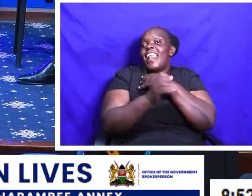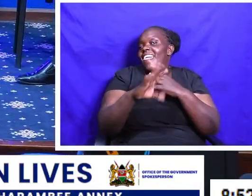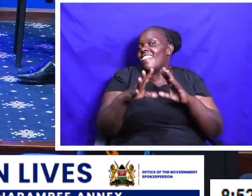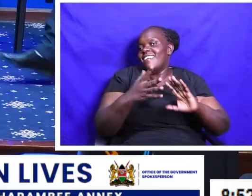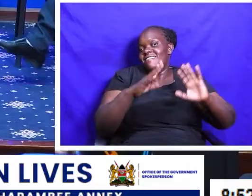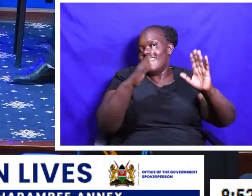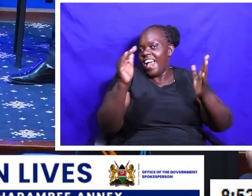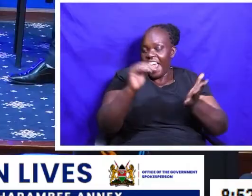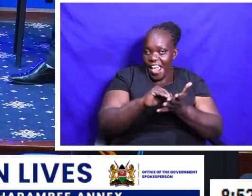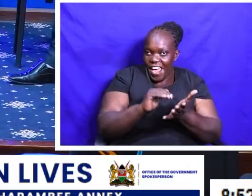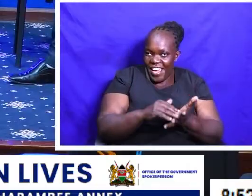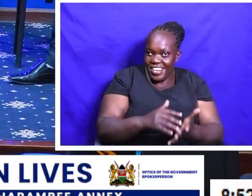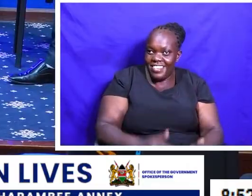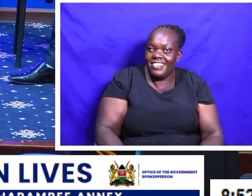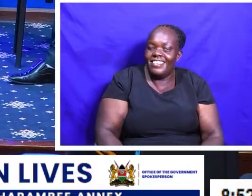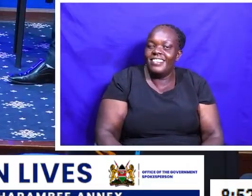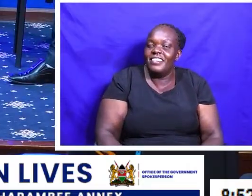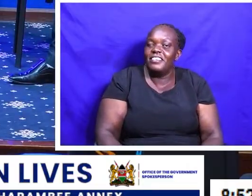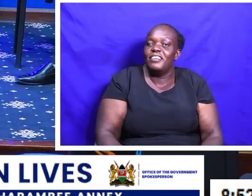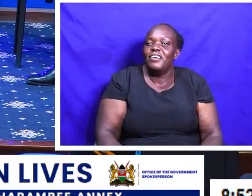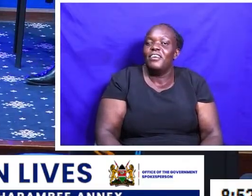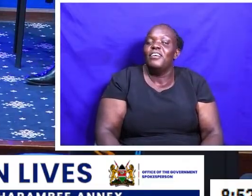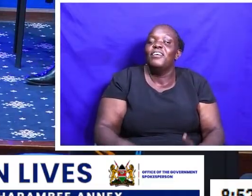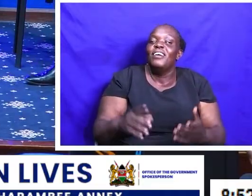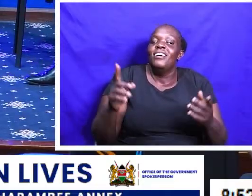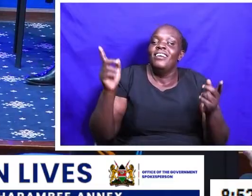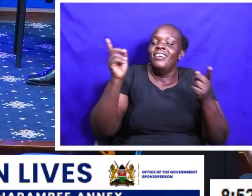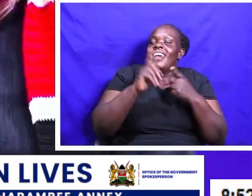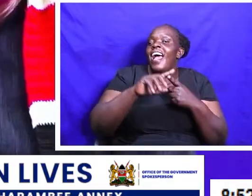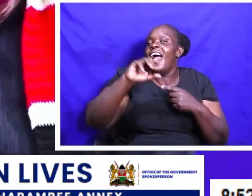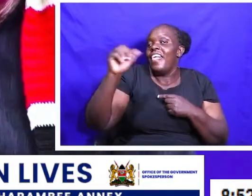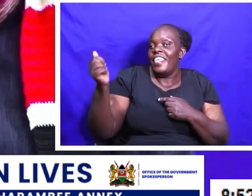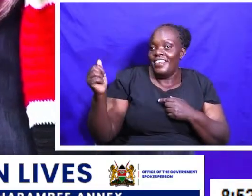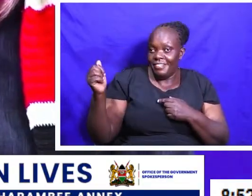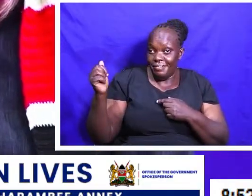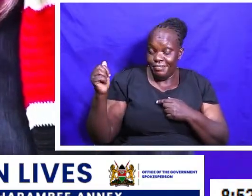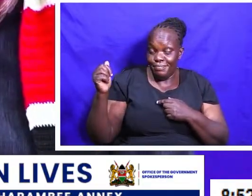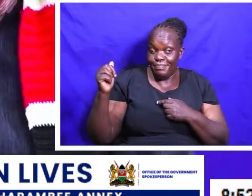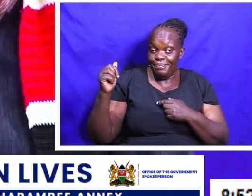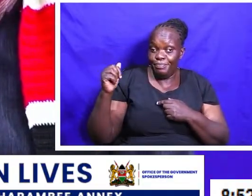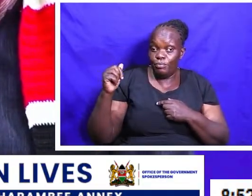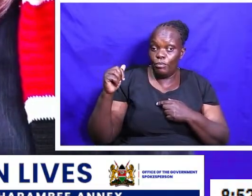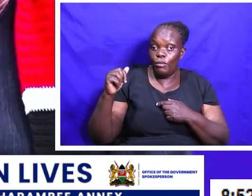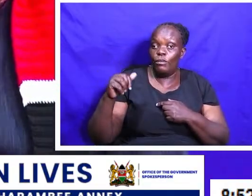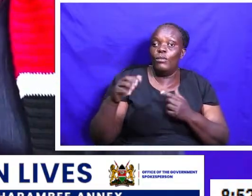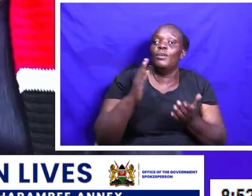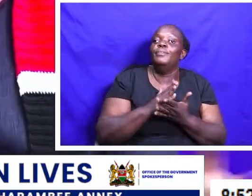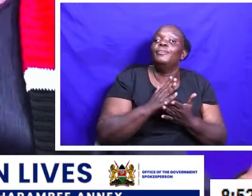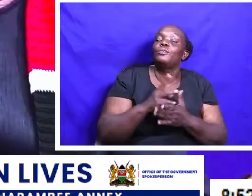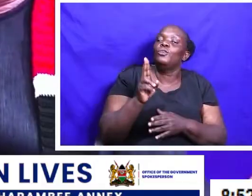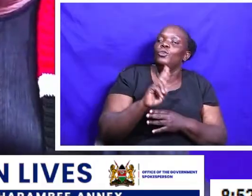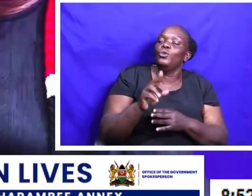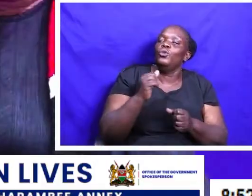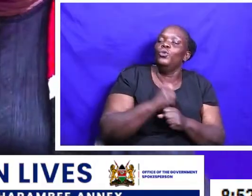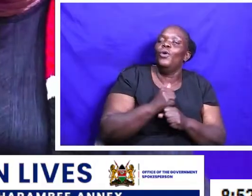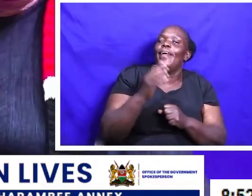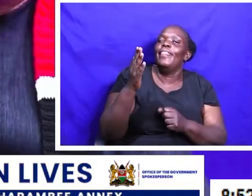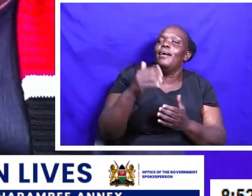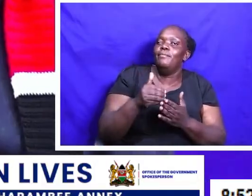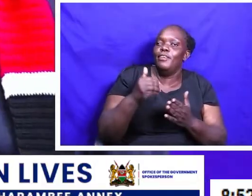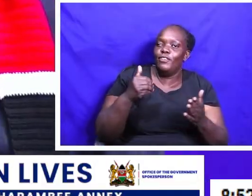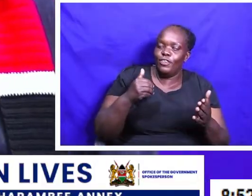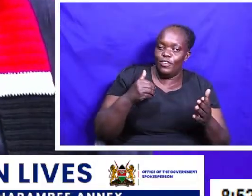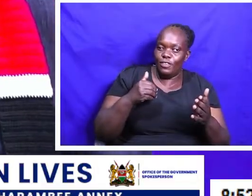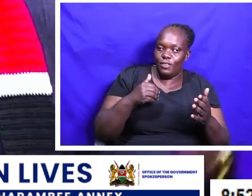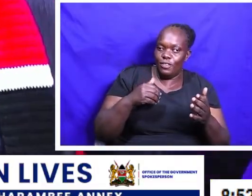show. Pa coffee tena hapo nafikiri hiyo ni very good. So even in Papua New Guinea you've been there. Wow. Yeah. I used to work there before actually